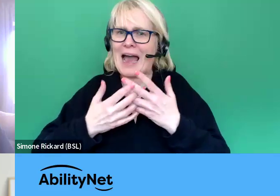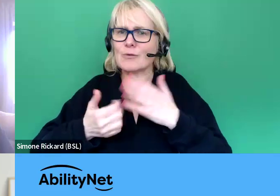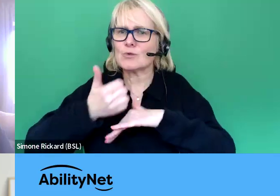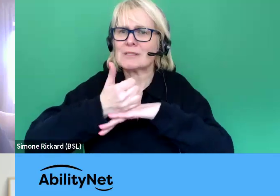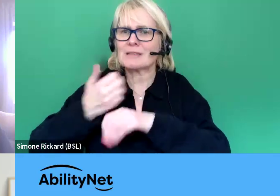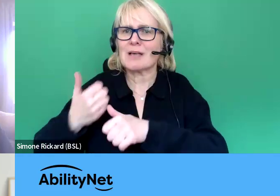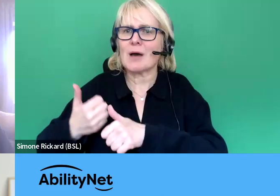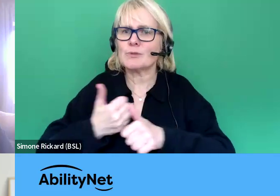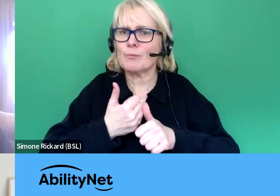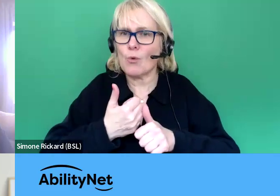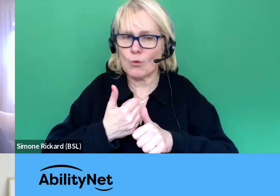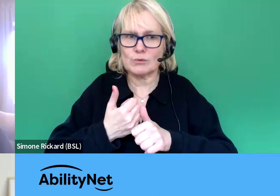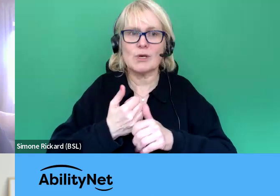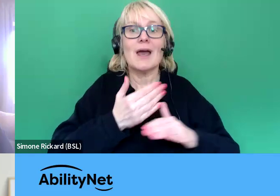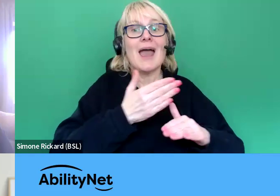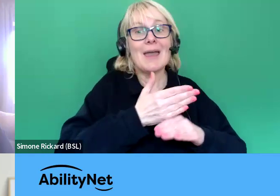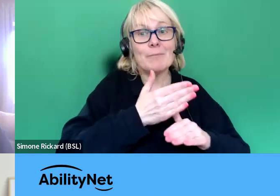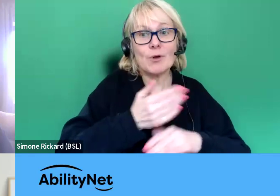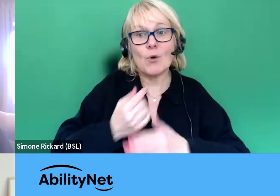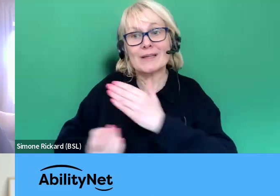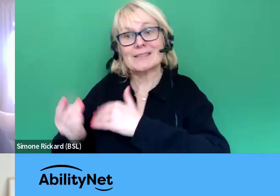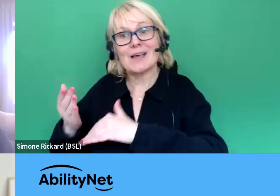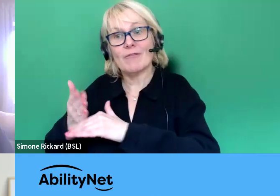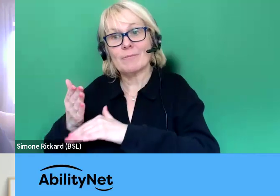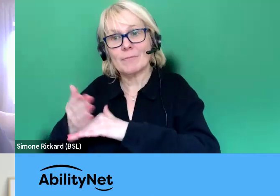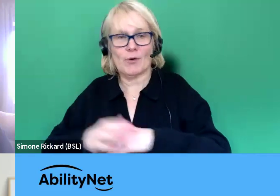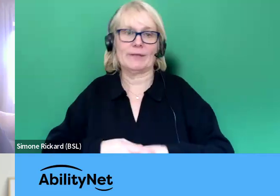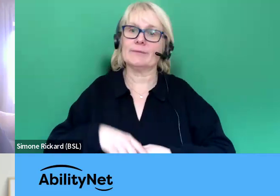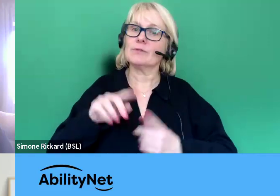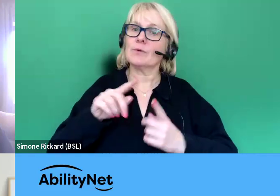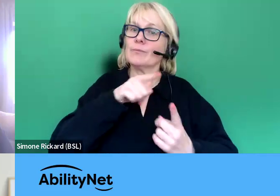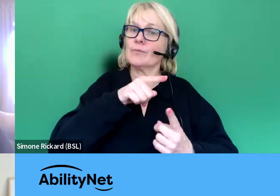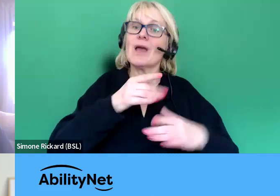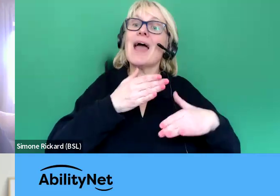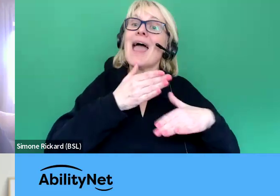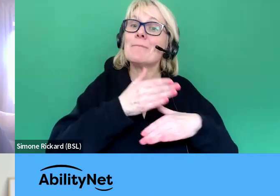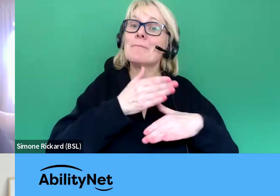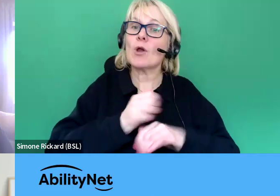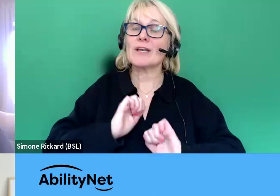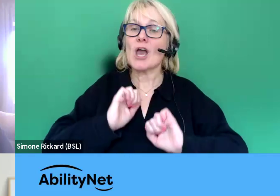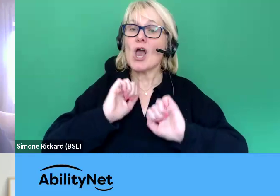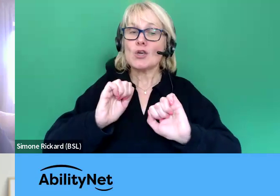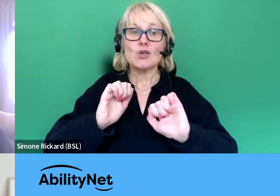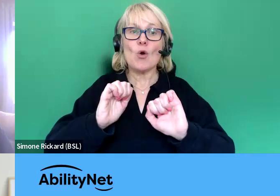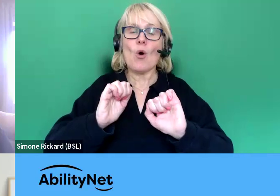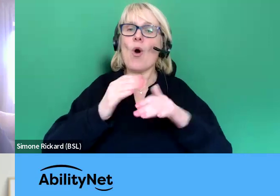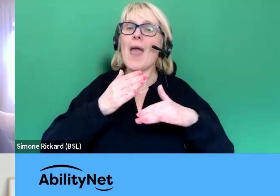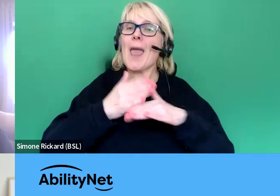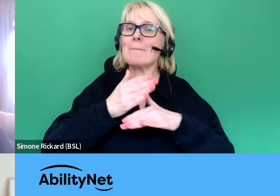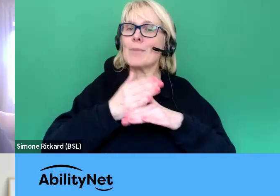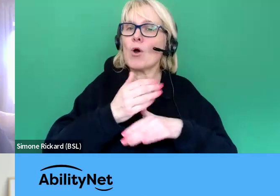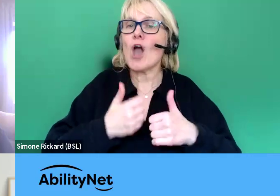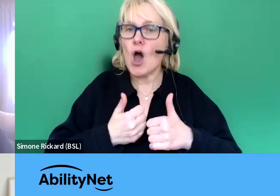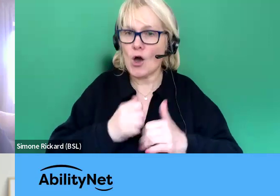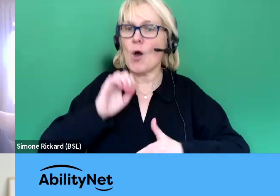or self-employed. So if you're employed, your employer usually buys things and claims money back from Access to Work. But you need to